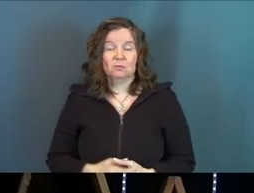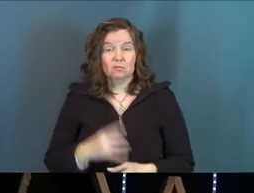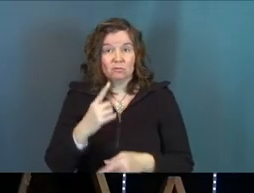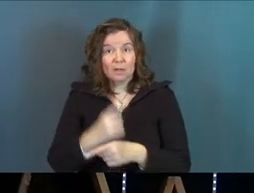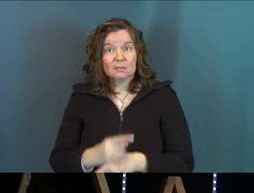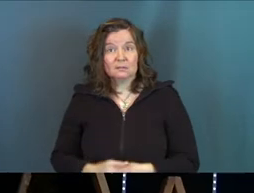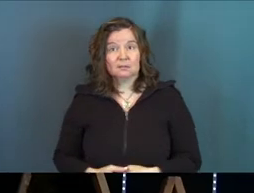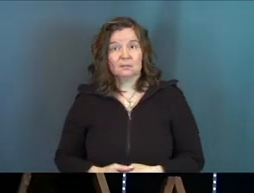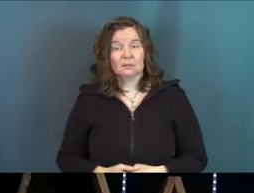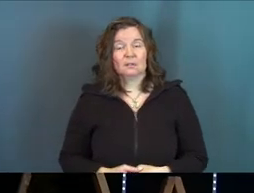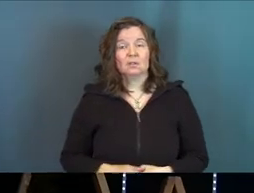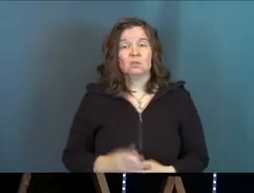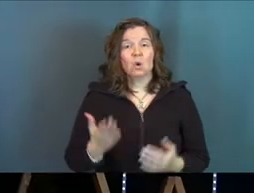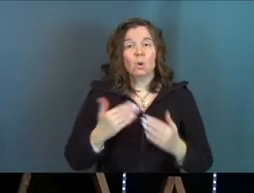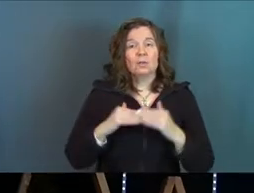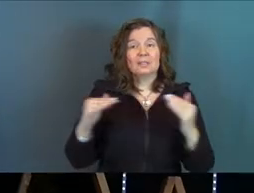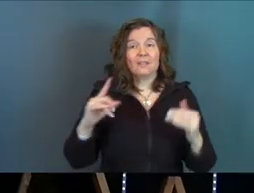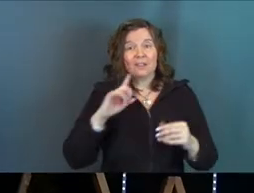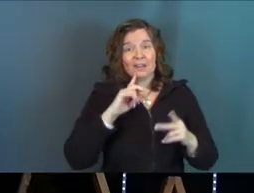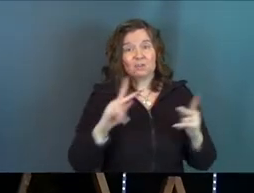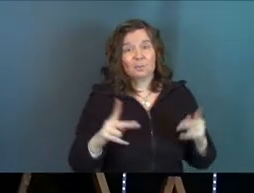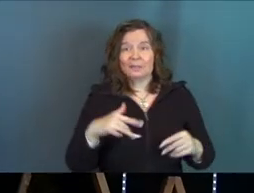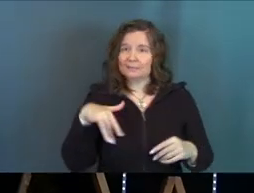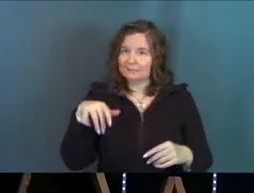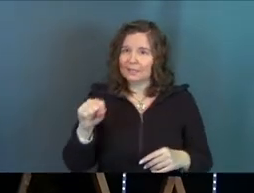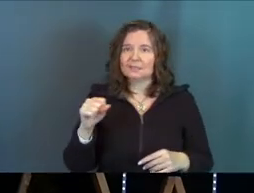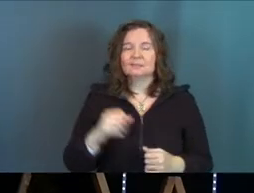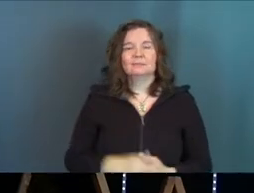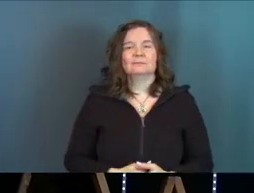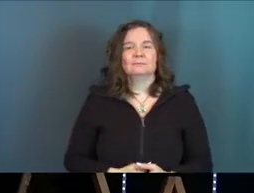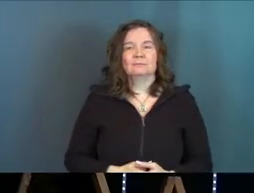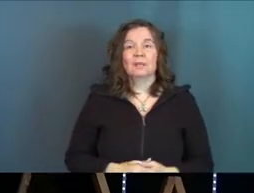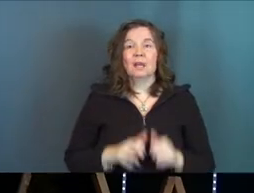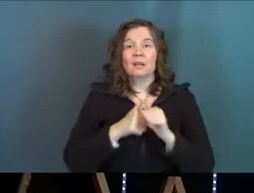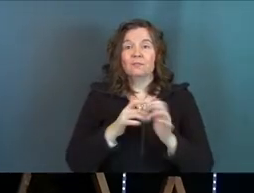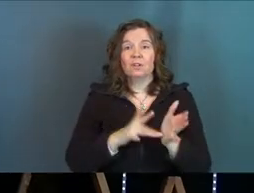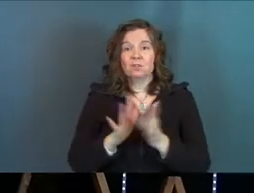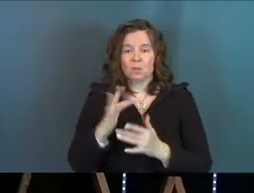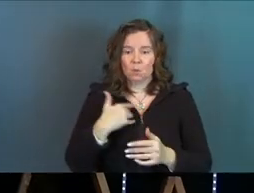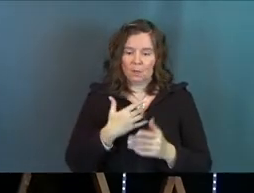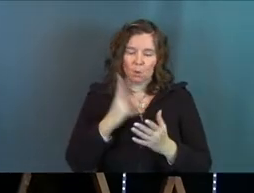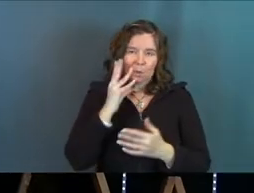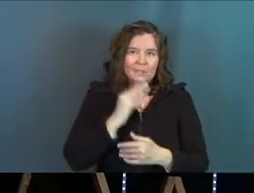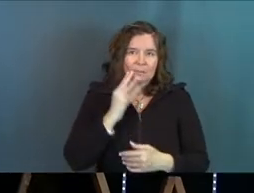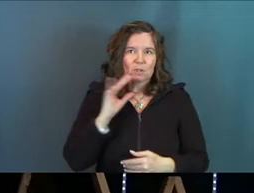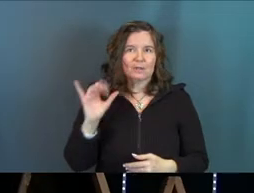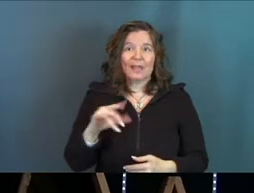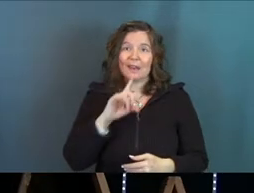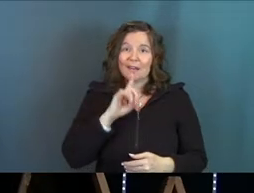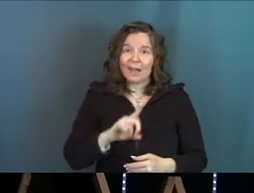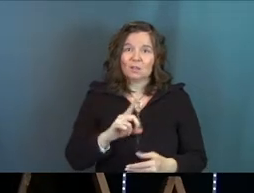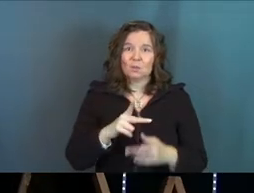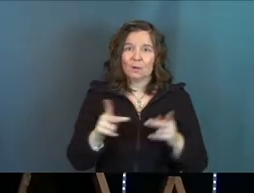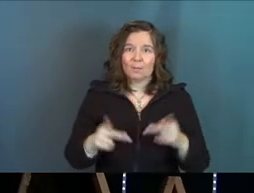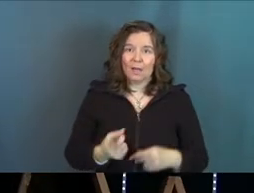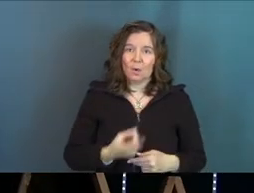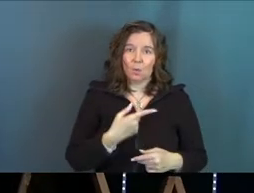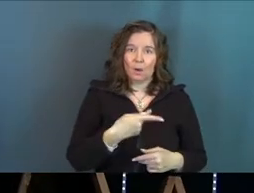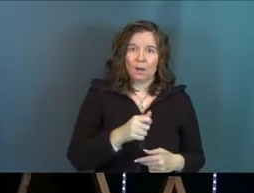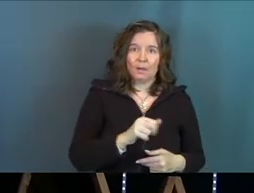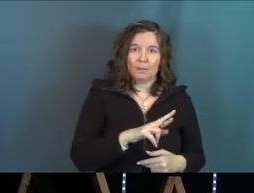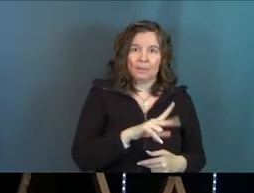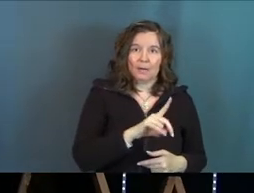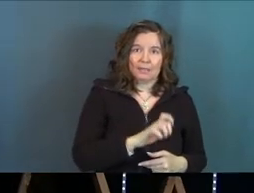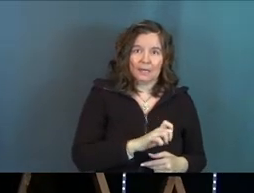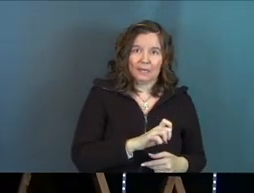Right? So is heaven an actual place? Absolutely it is. And as followers of Jesus, we get to go experience that actual place. One is paradise, and